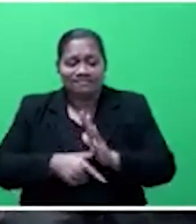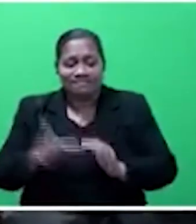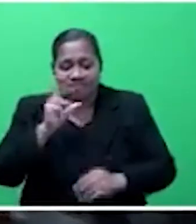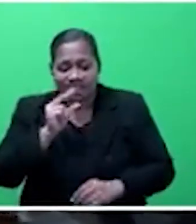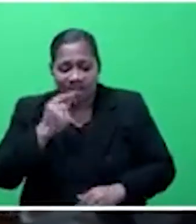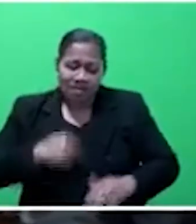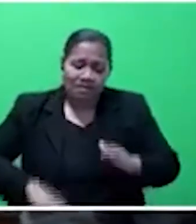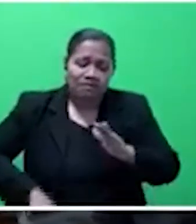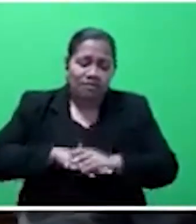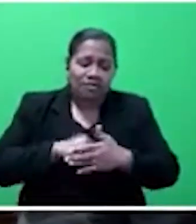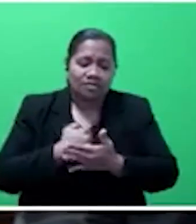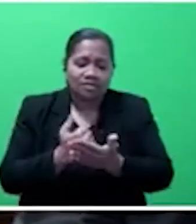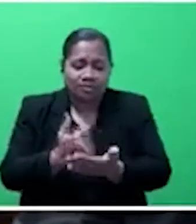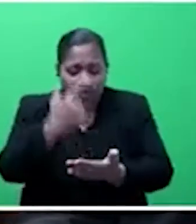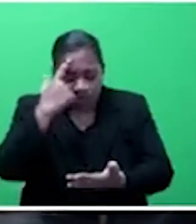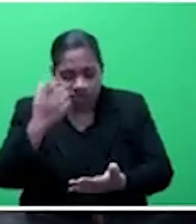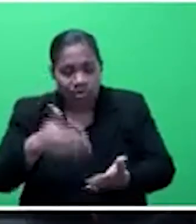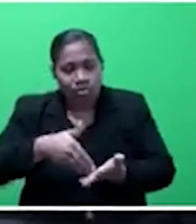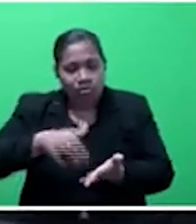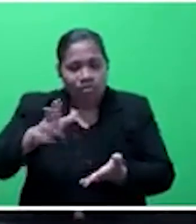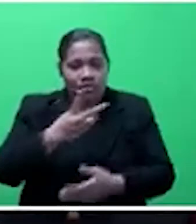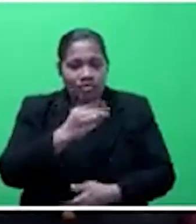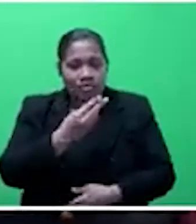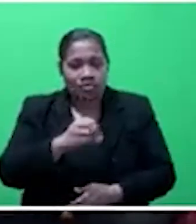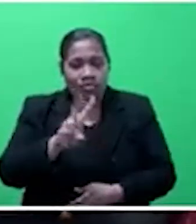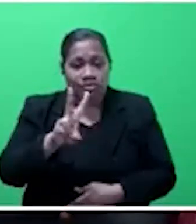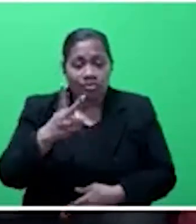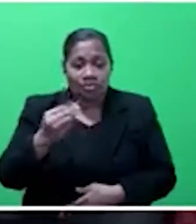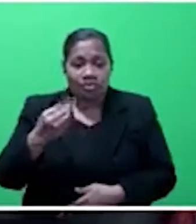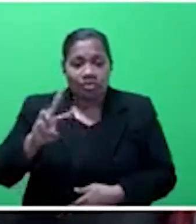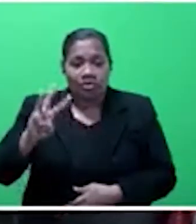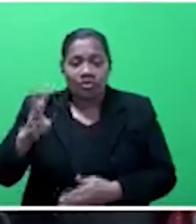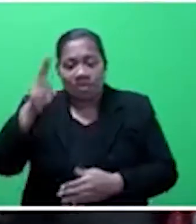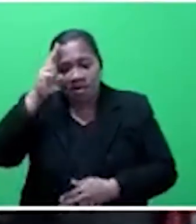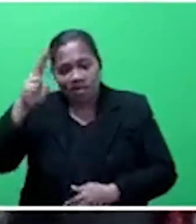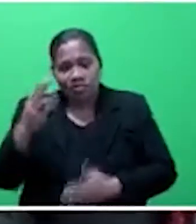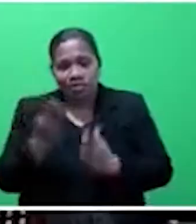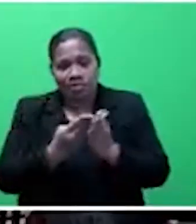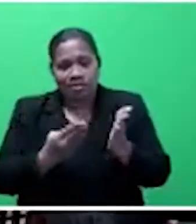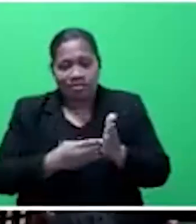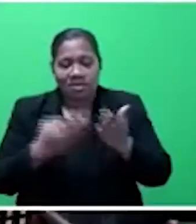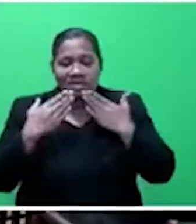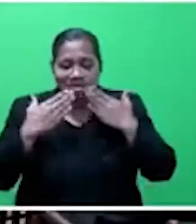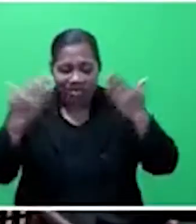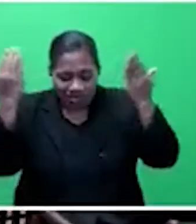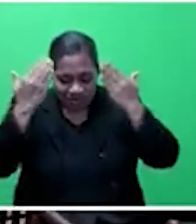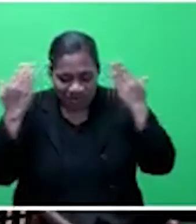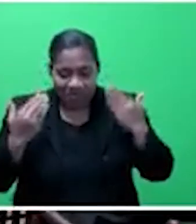the 2022-2023 national budget. I thank you, Mr. Speaker.